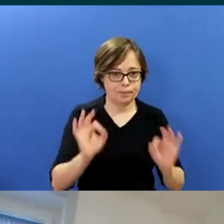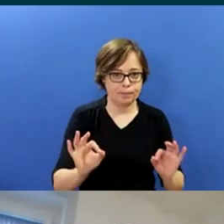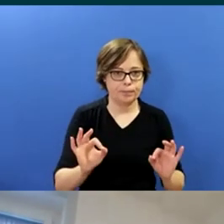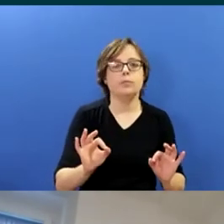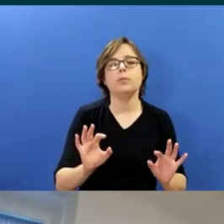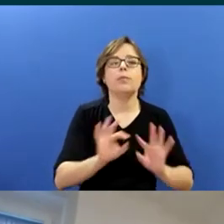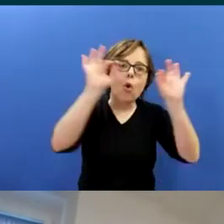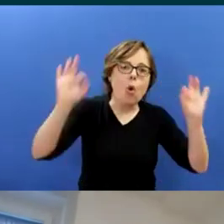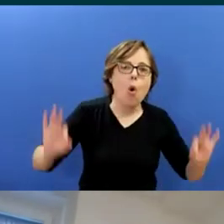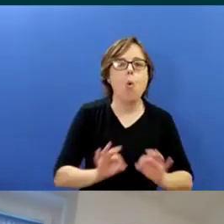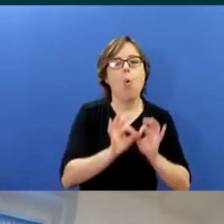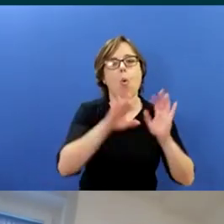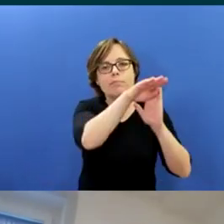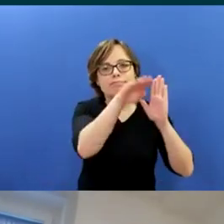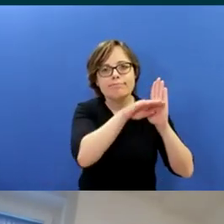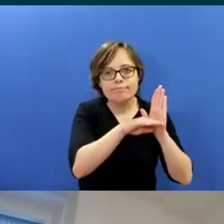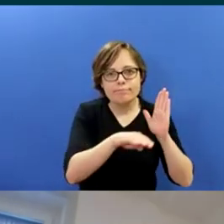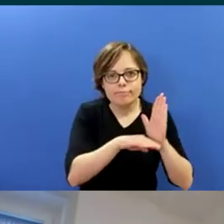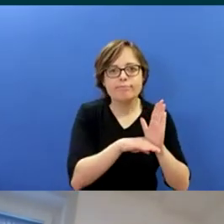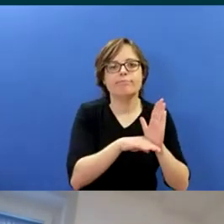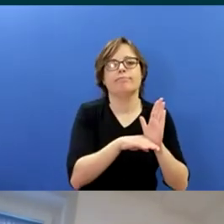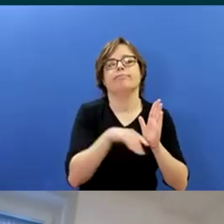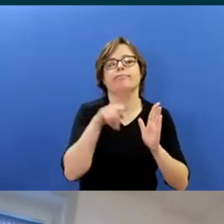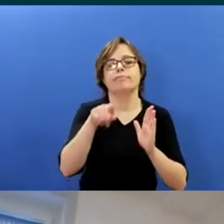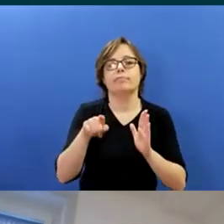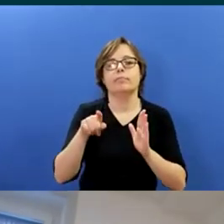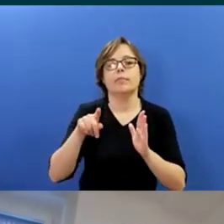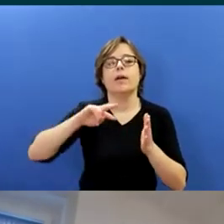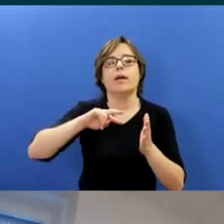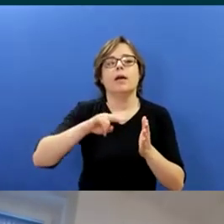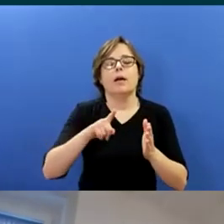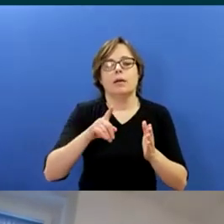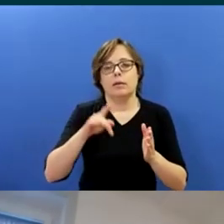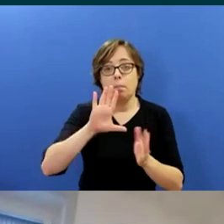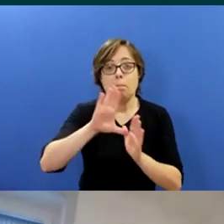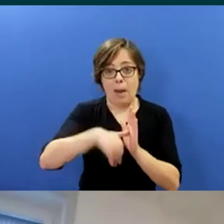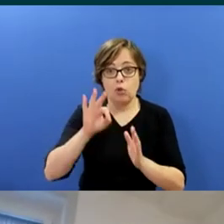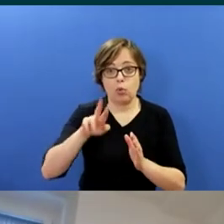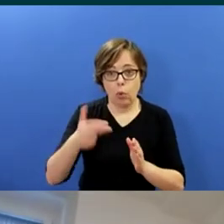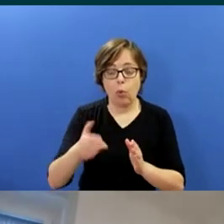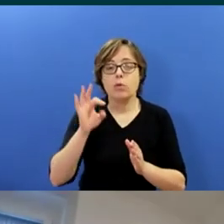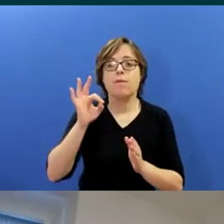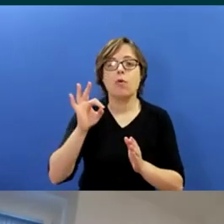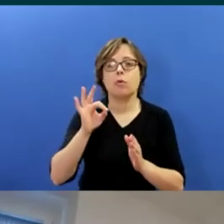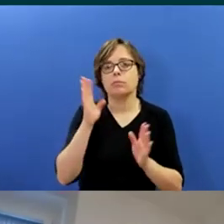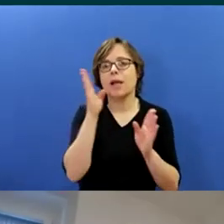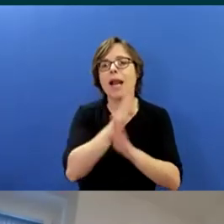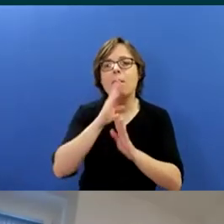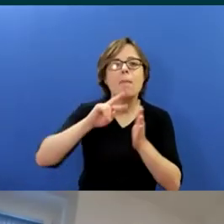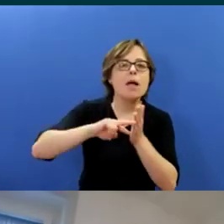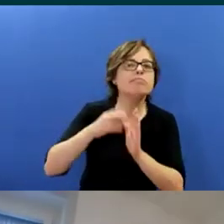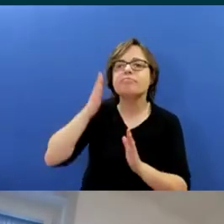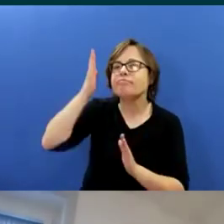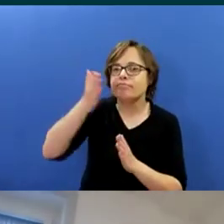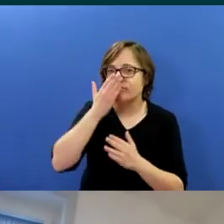of Thun stems out of the climate strategy, of our urban climate strategy, which is comprised of,